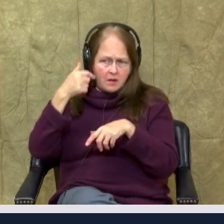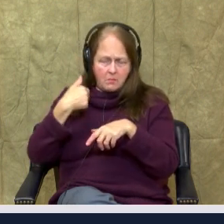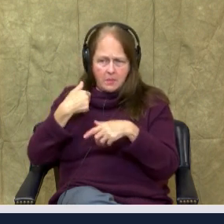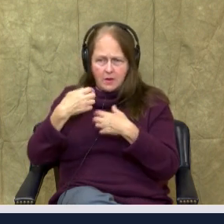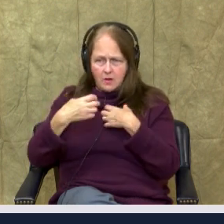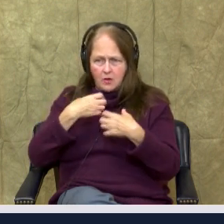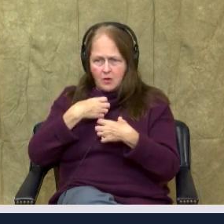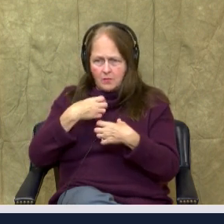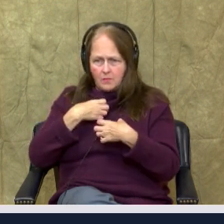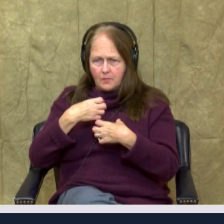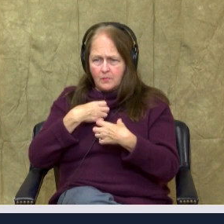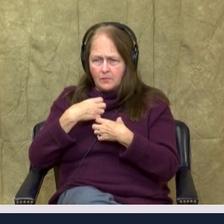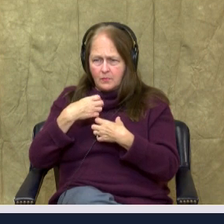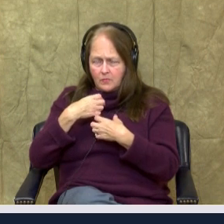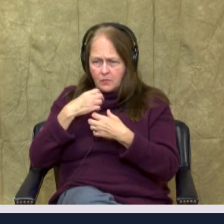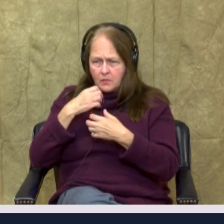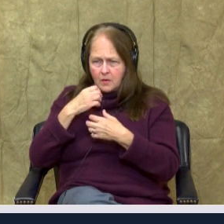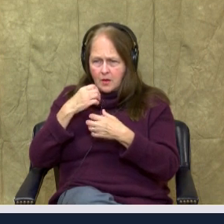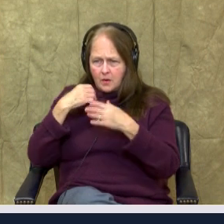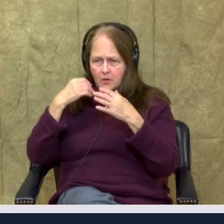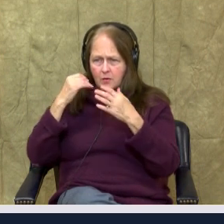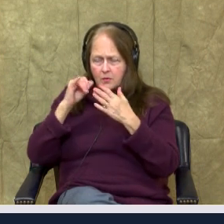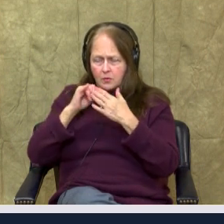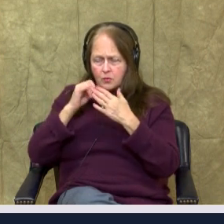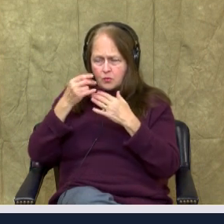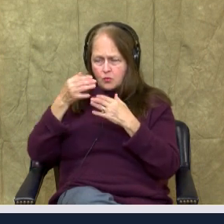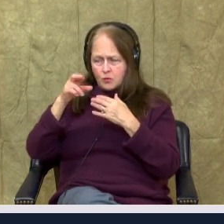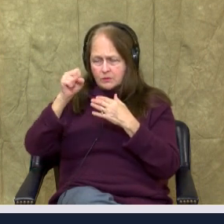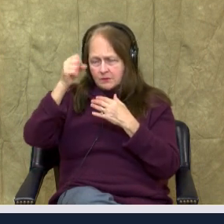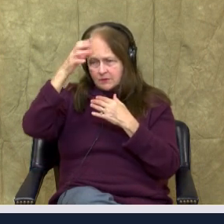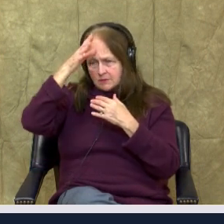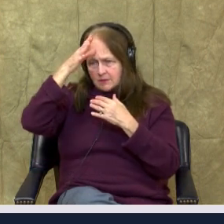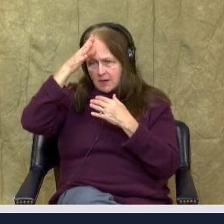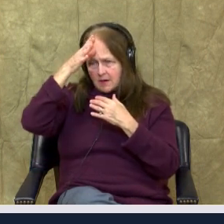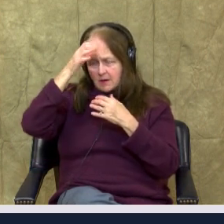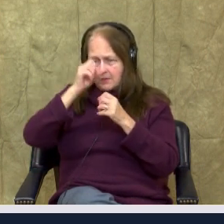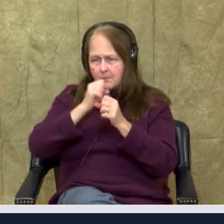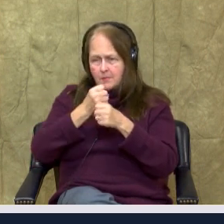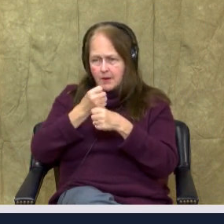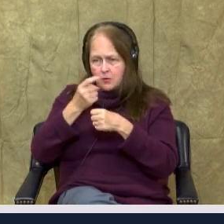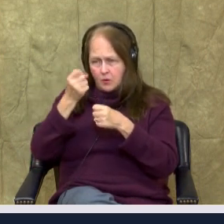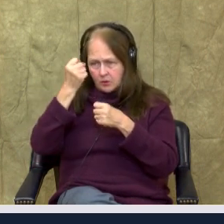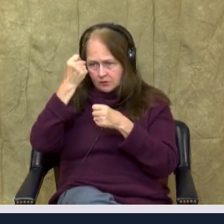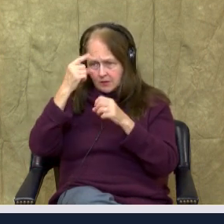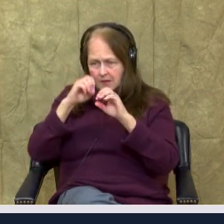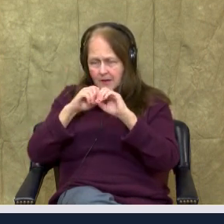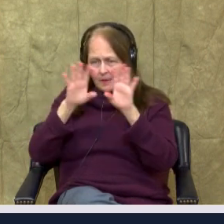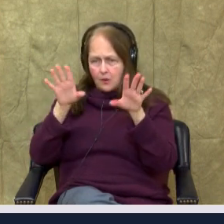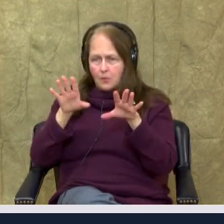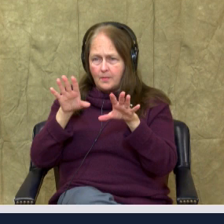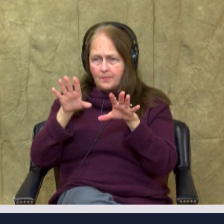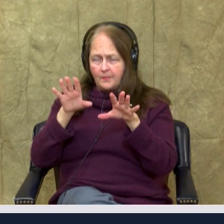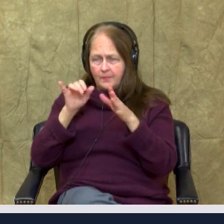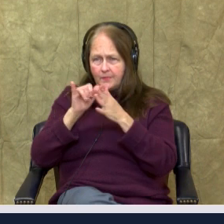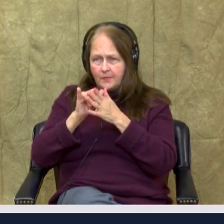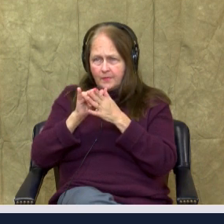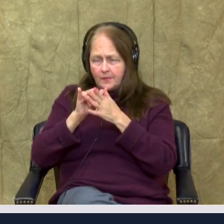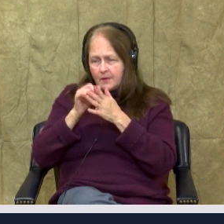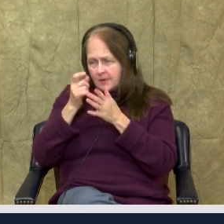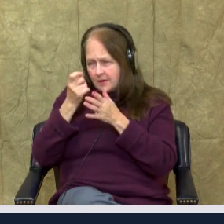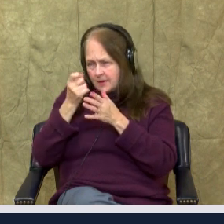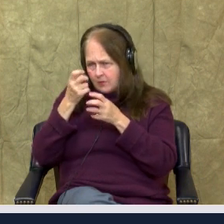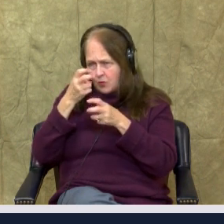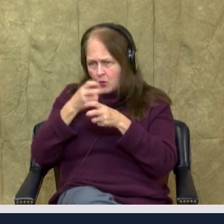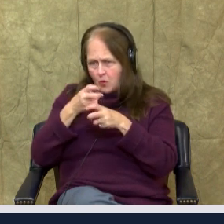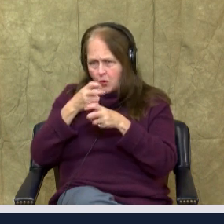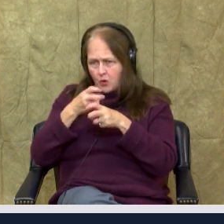hoping that they hear what they're saying. And that Chris's dad wants to make sure that he is clear. Now, this one is a little bit